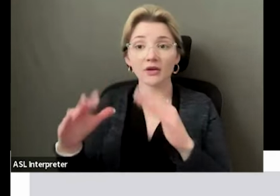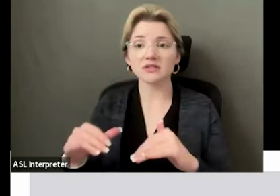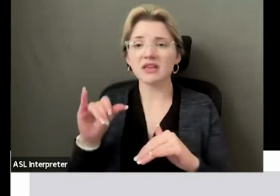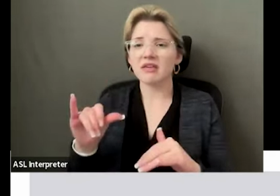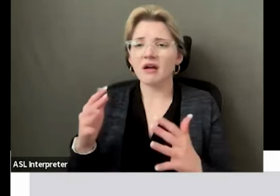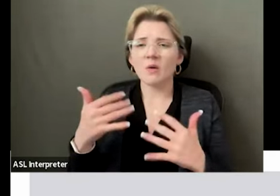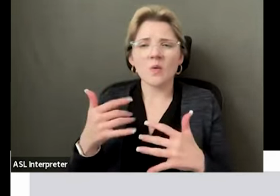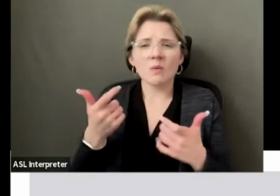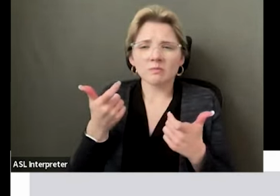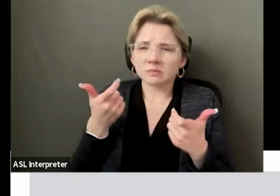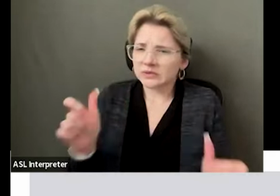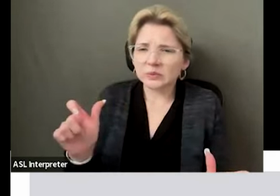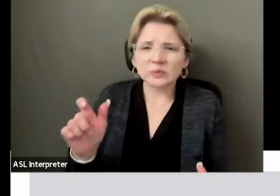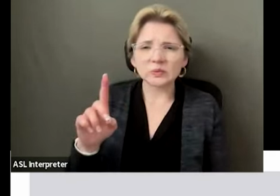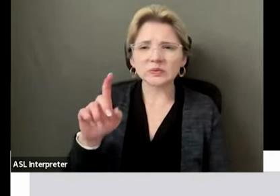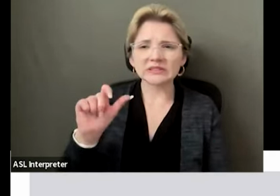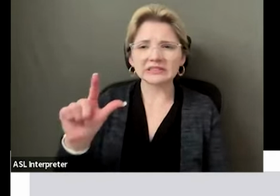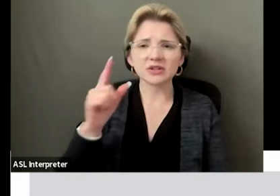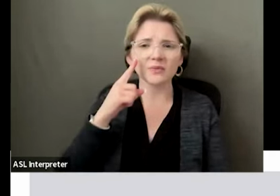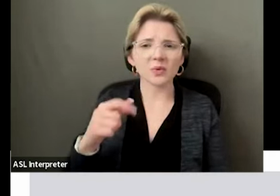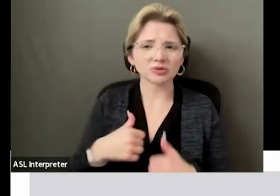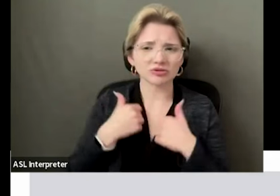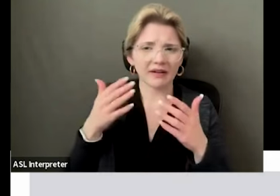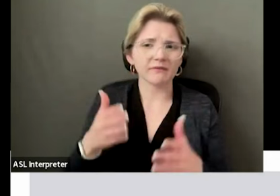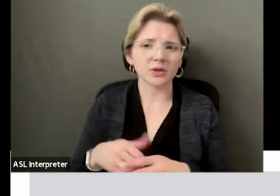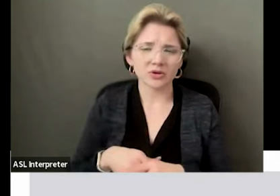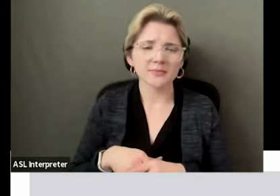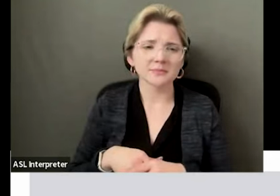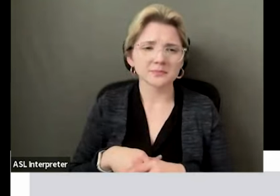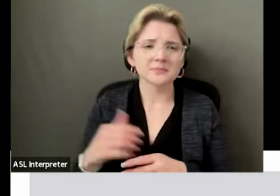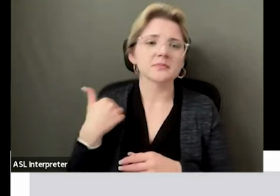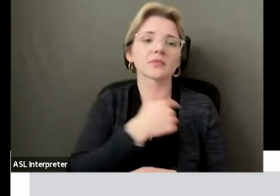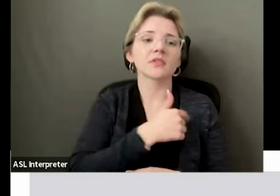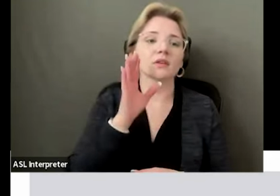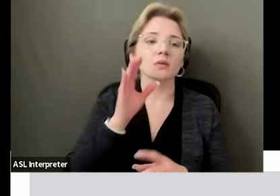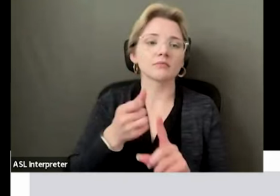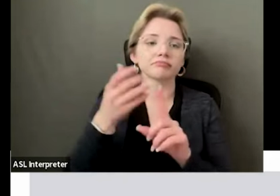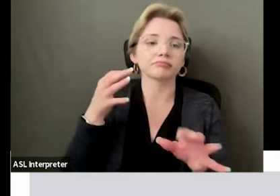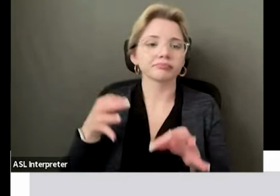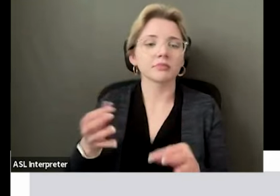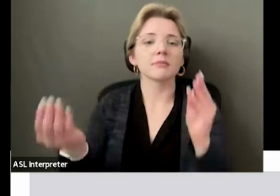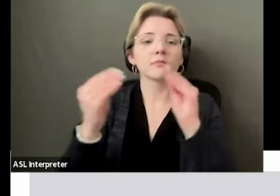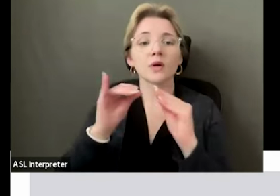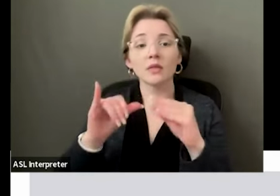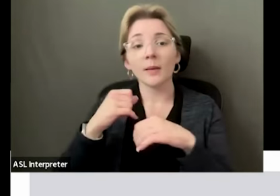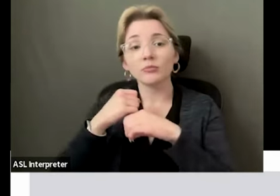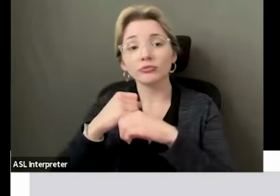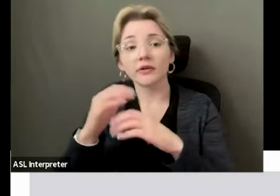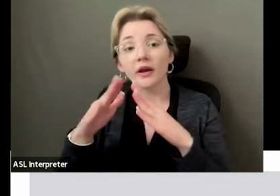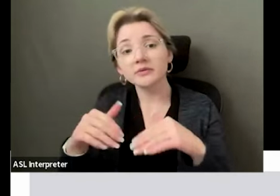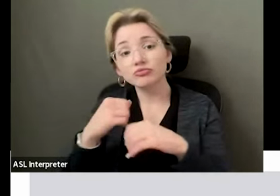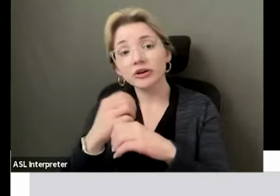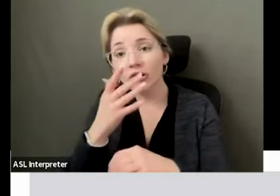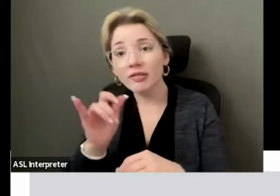aspect for survivors. And so we're going to talk a little bit about what those protections are, where they apply,